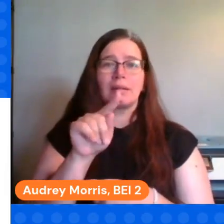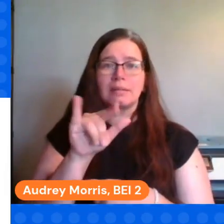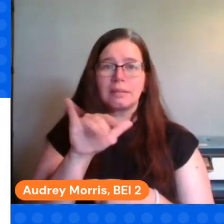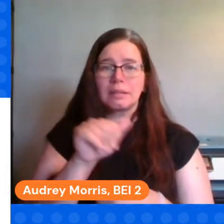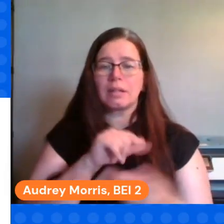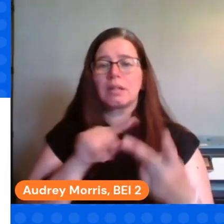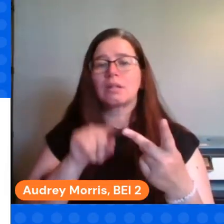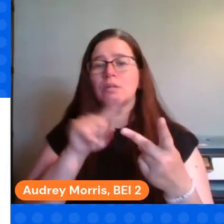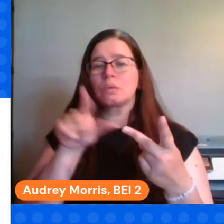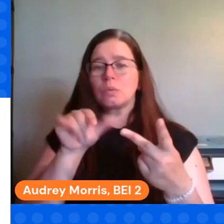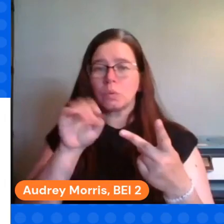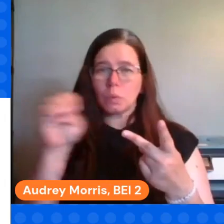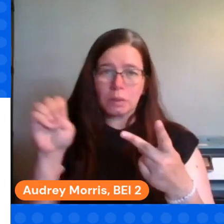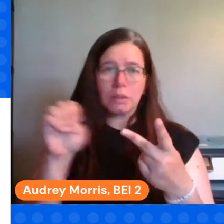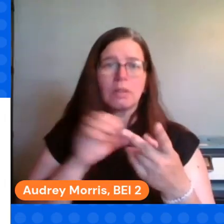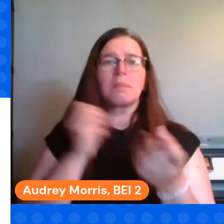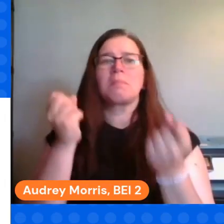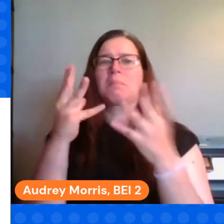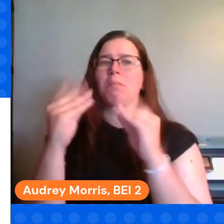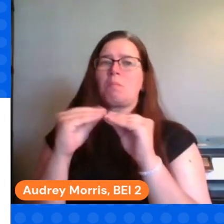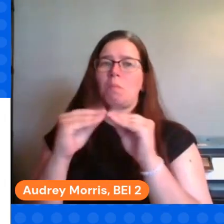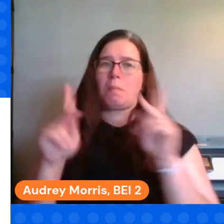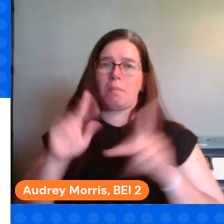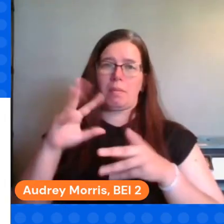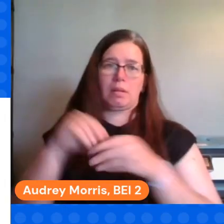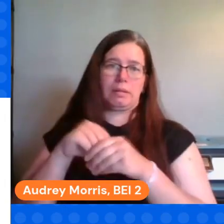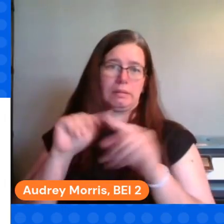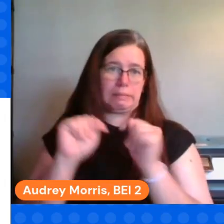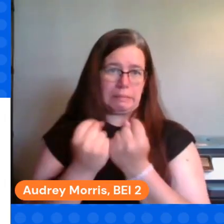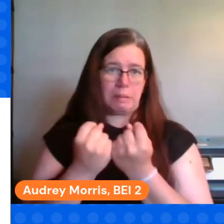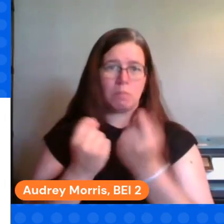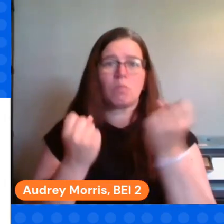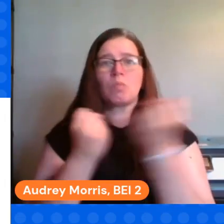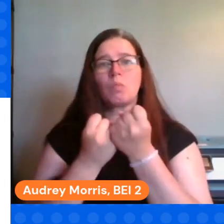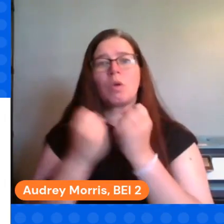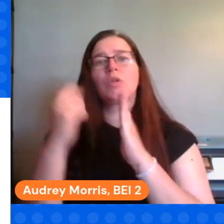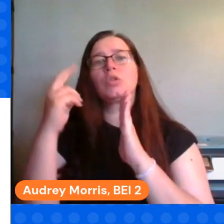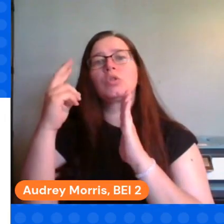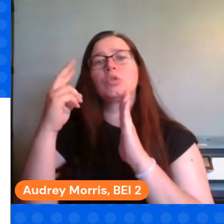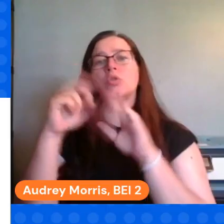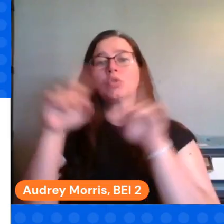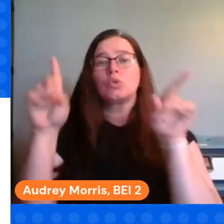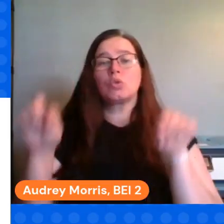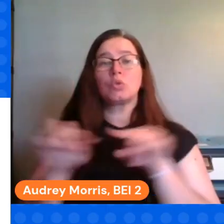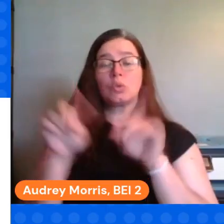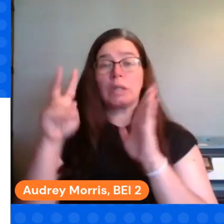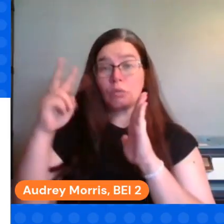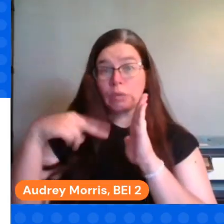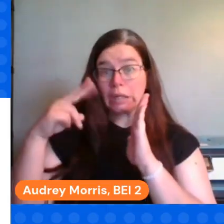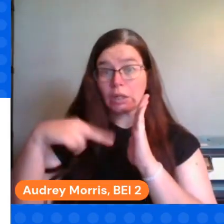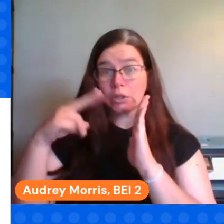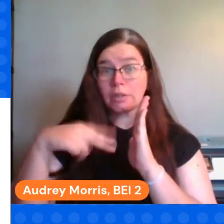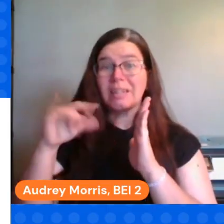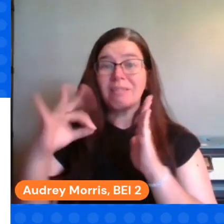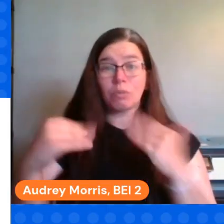team. It supports screen readers. So if you have screen reader turned